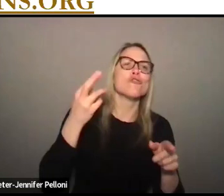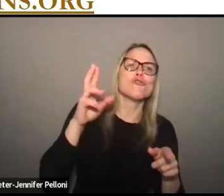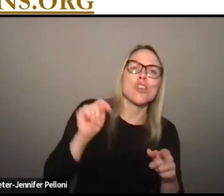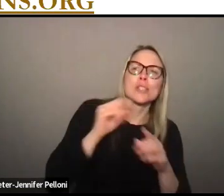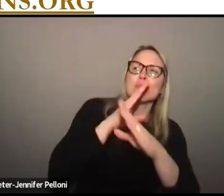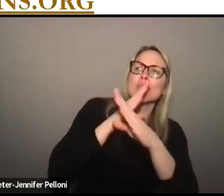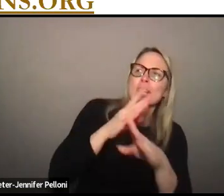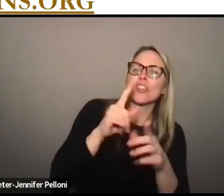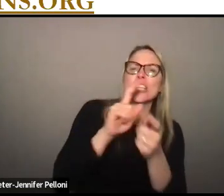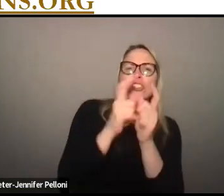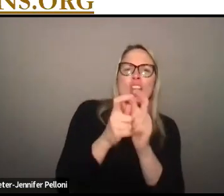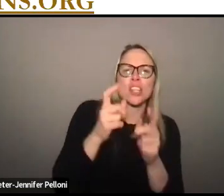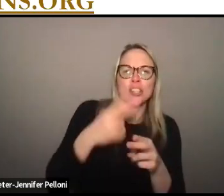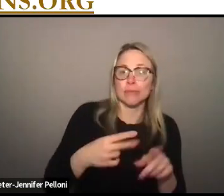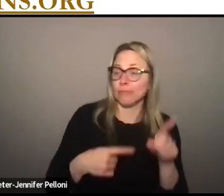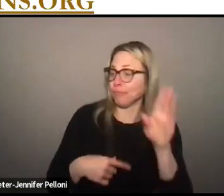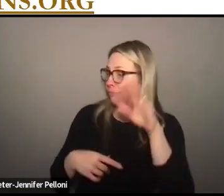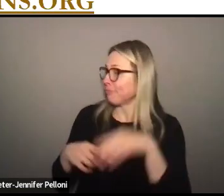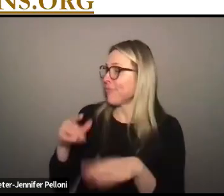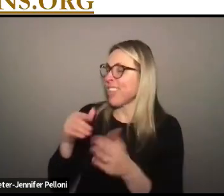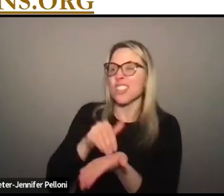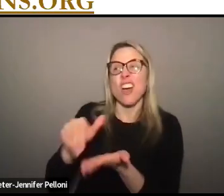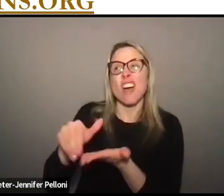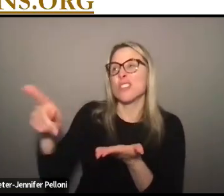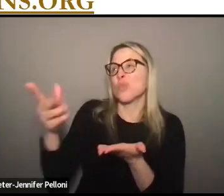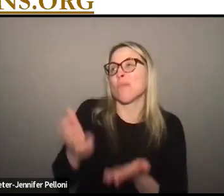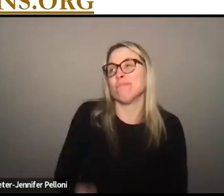etc. As often as you need to.